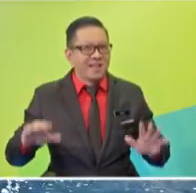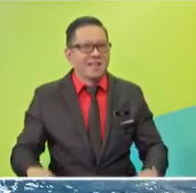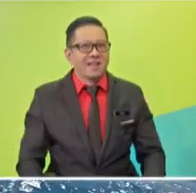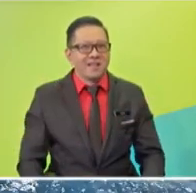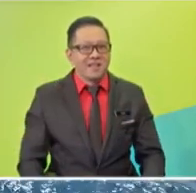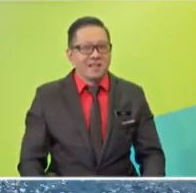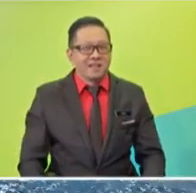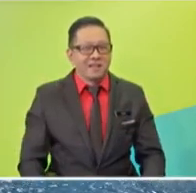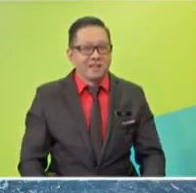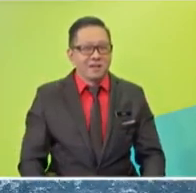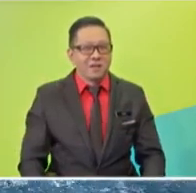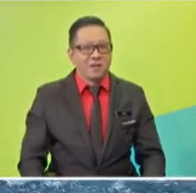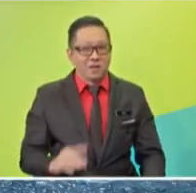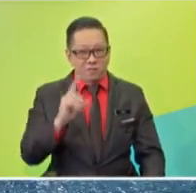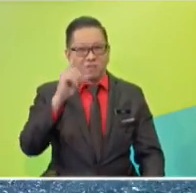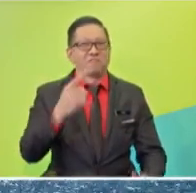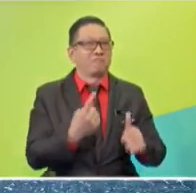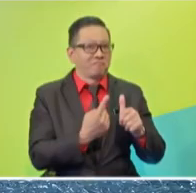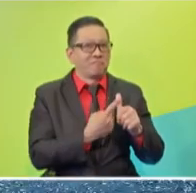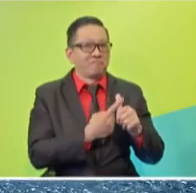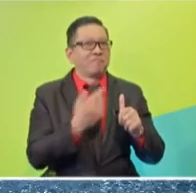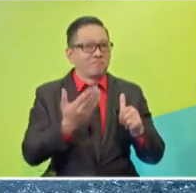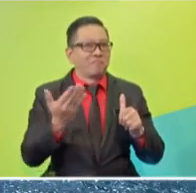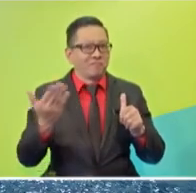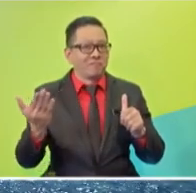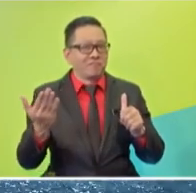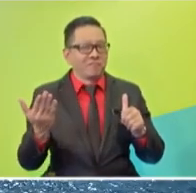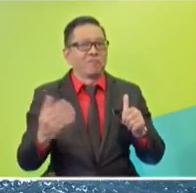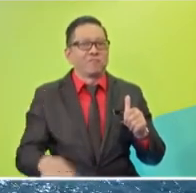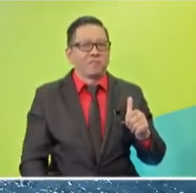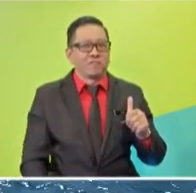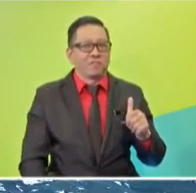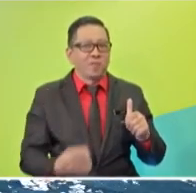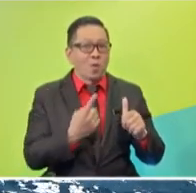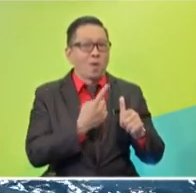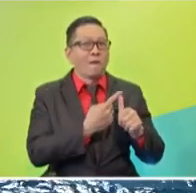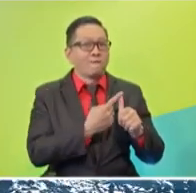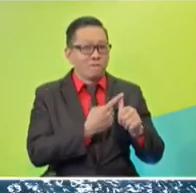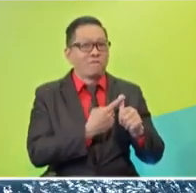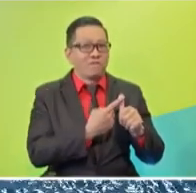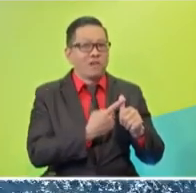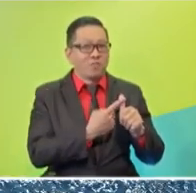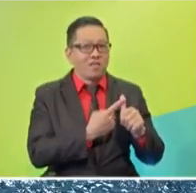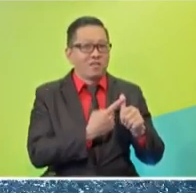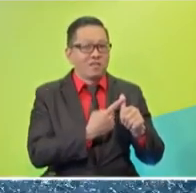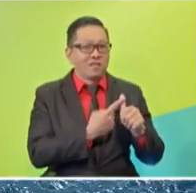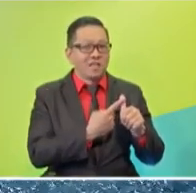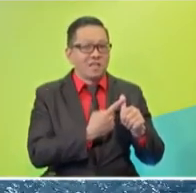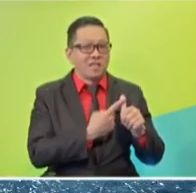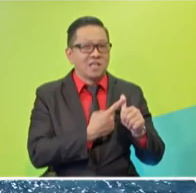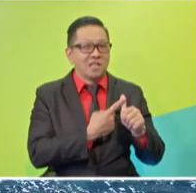dapper today. Okay, Mr. Haikal, can you introduce them one by one? It's my pleasure, mm-hmm. Shafika. All right, so the first one